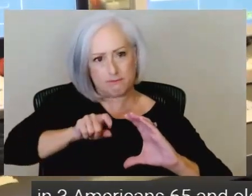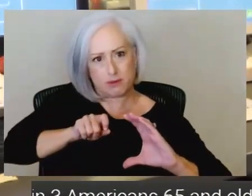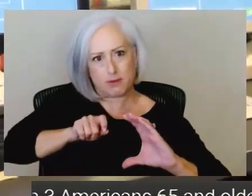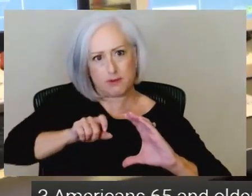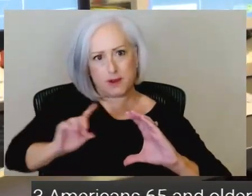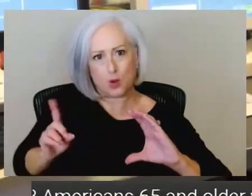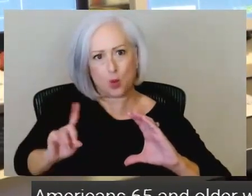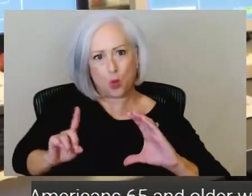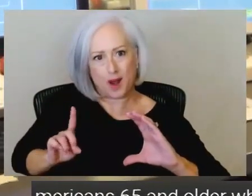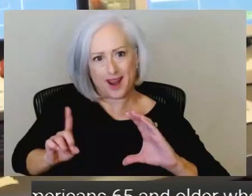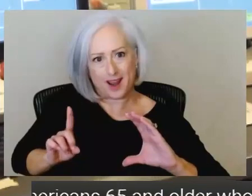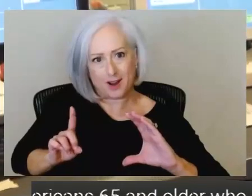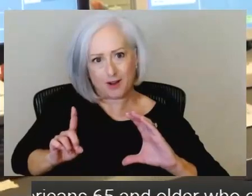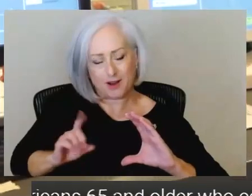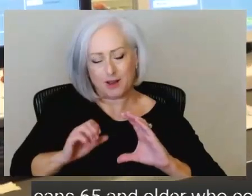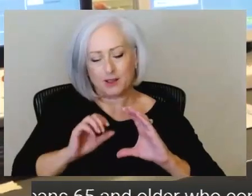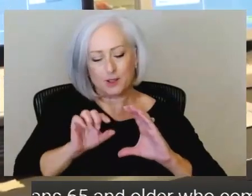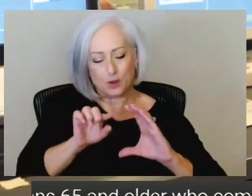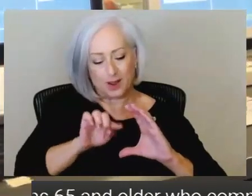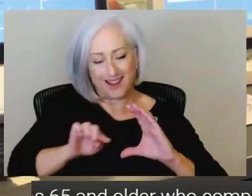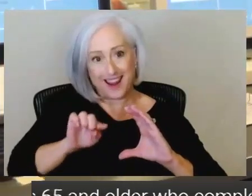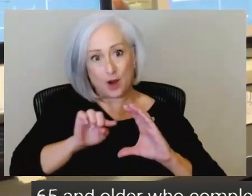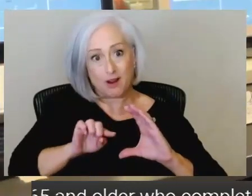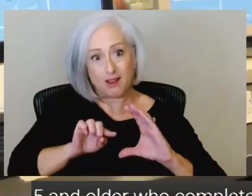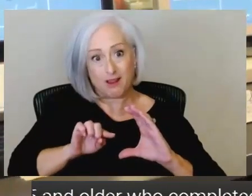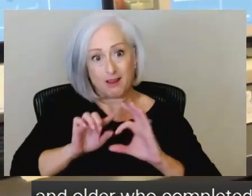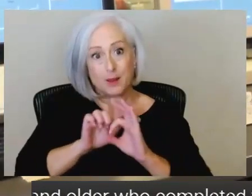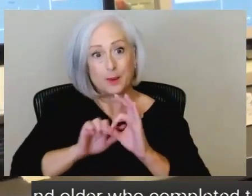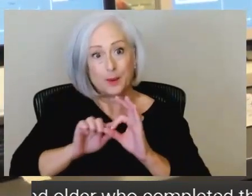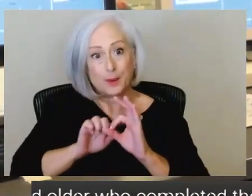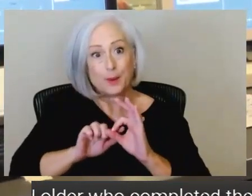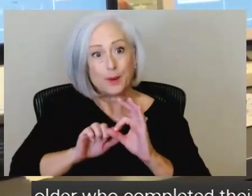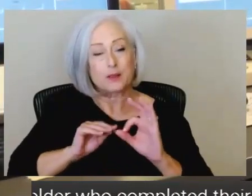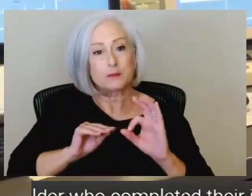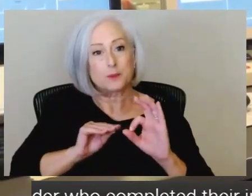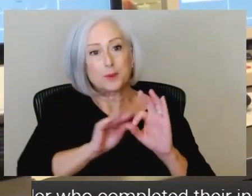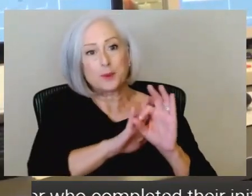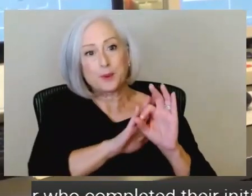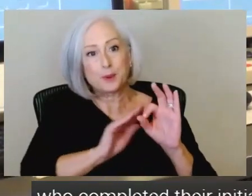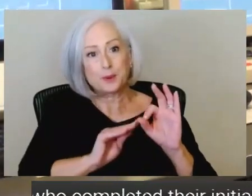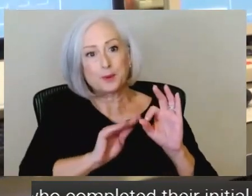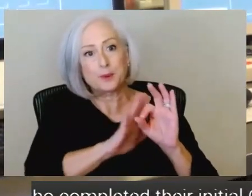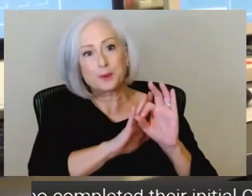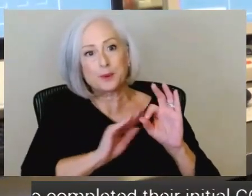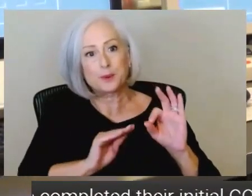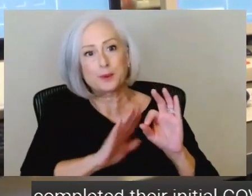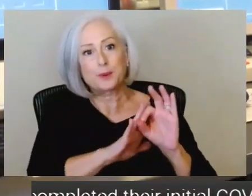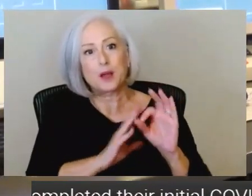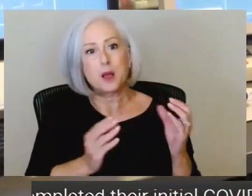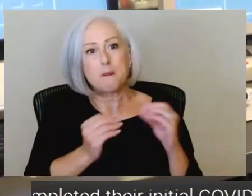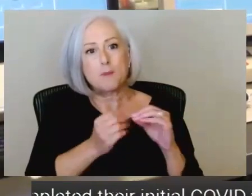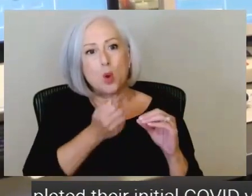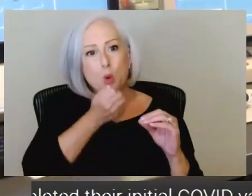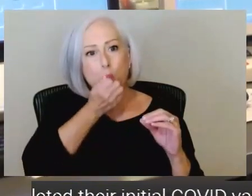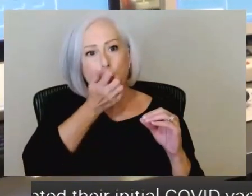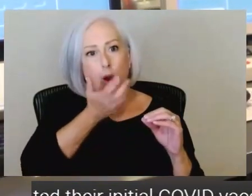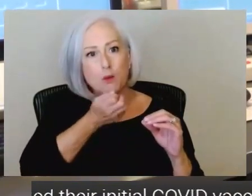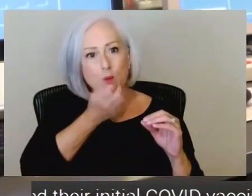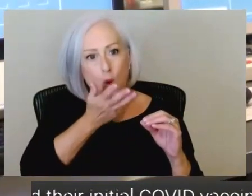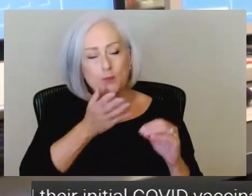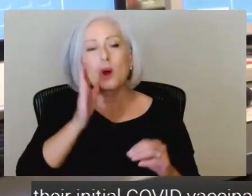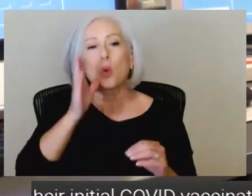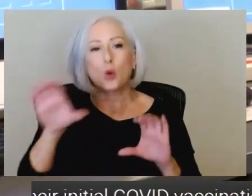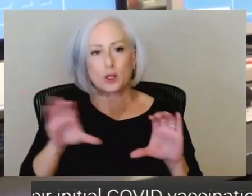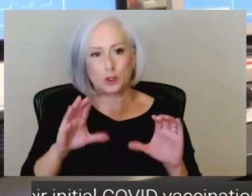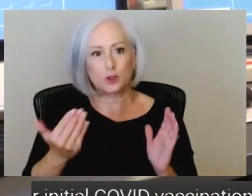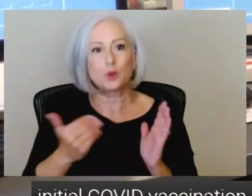And part of that is we're going to get an MRI in a little bit here, so I can make sure that we're able to do that.